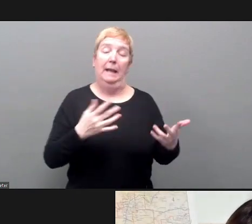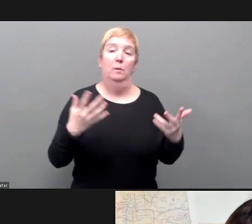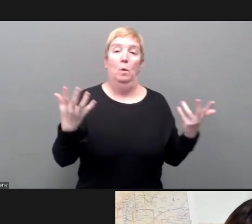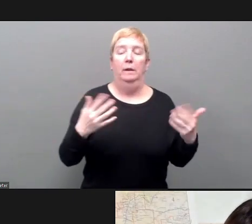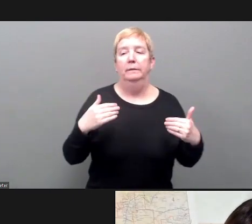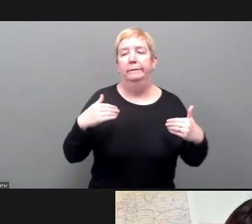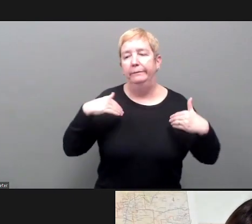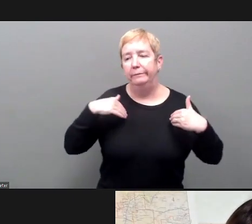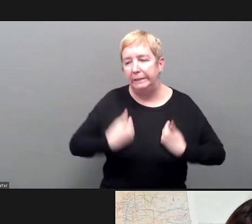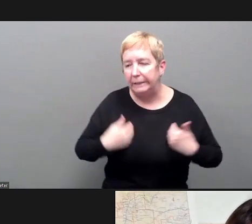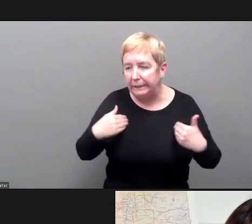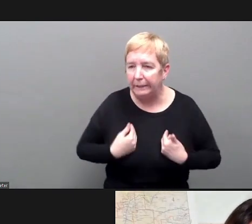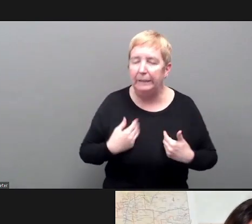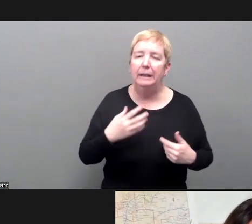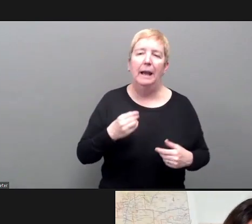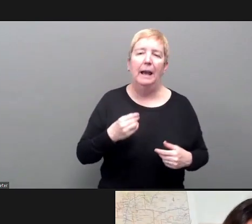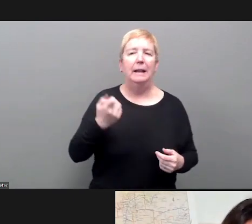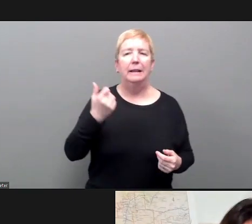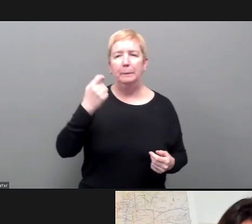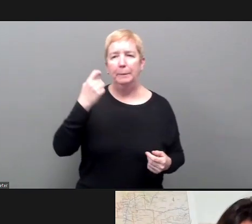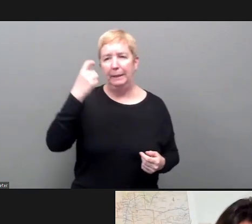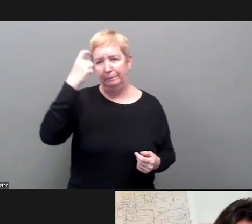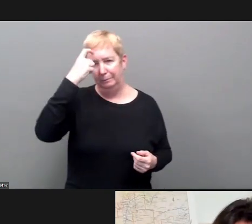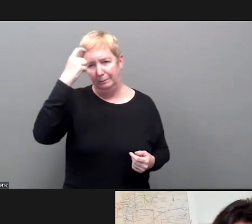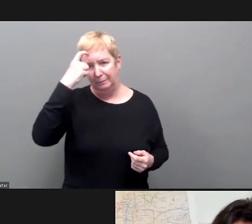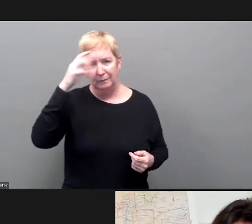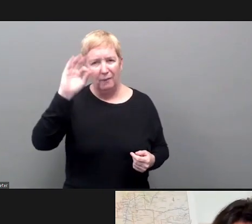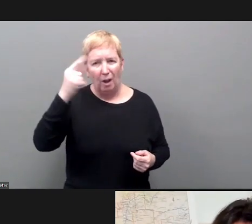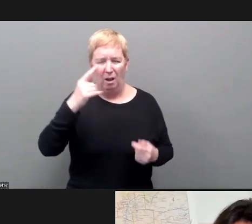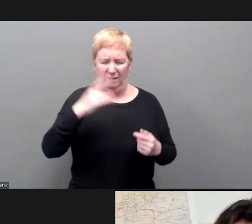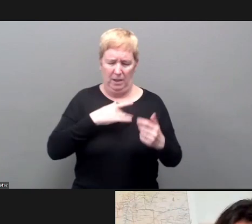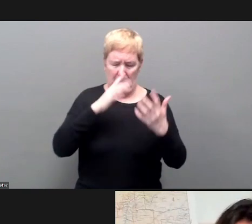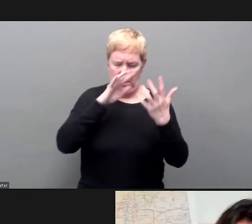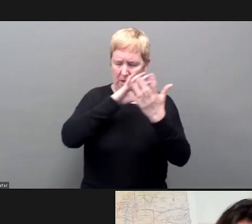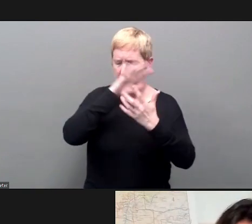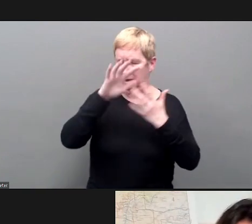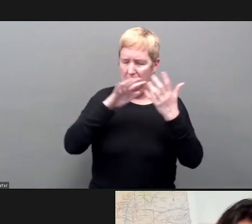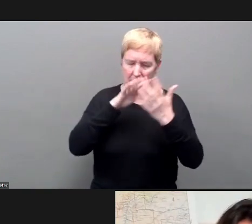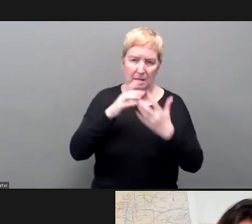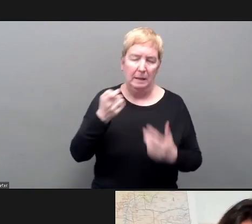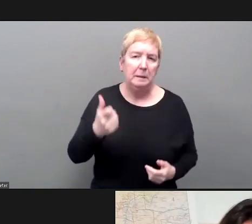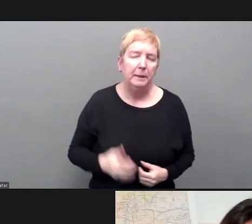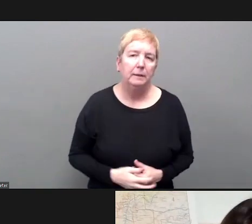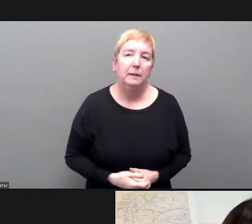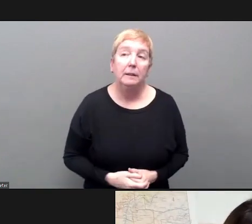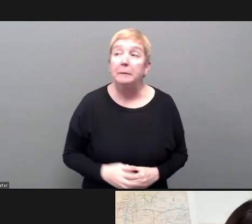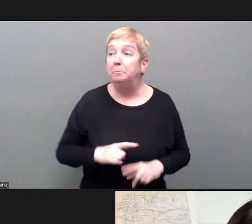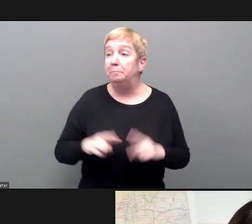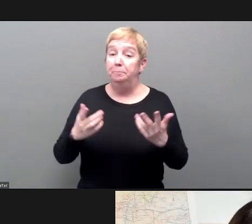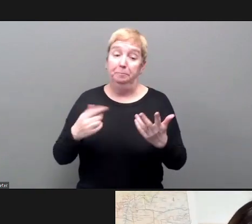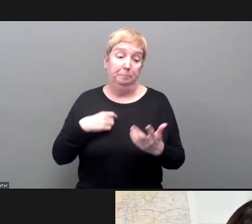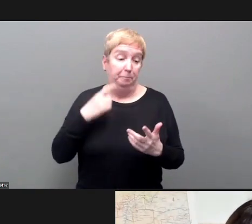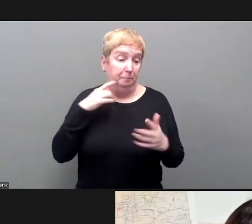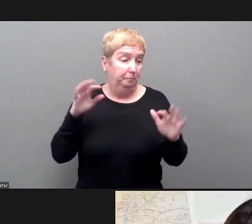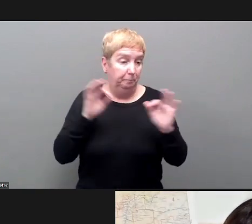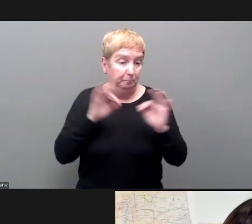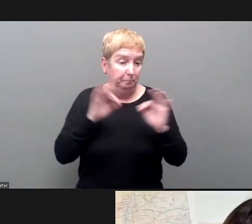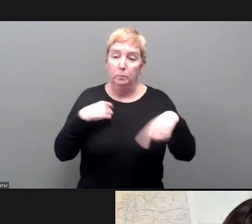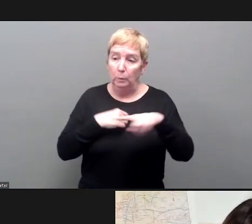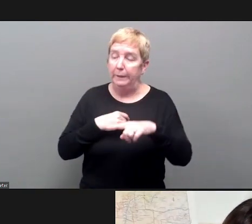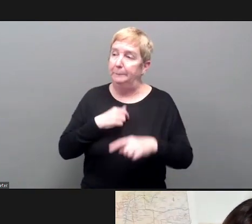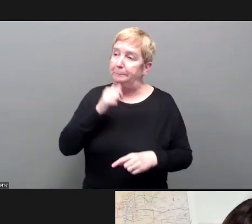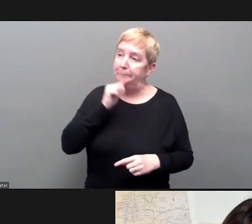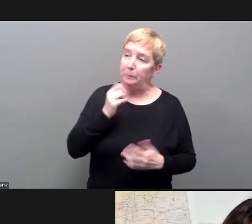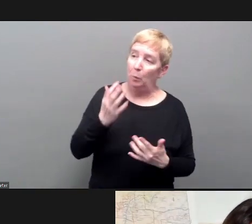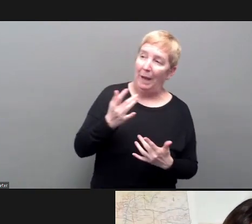fatigue and kind of a little bit of mental fuzziness, you referred to neurologic. symptoms. So I think we're just gonna have to wait and see. And if you could just